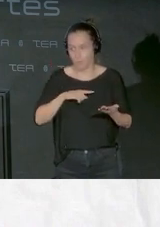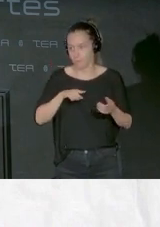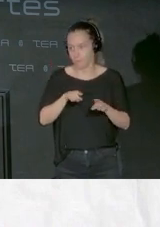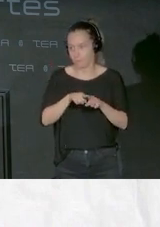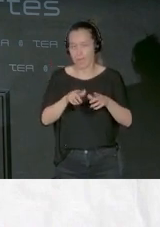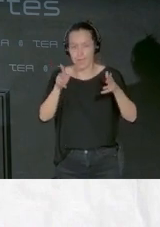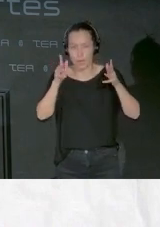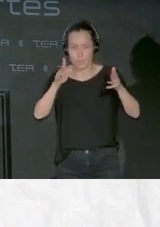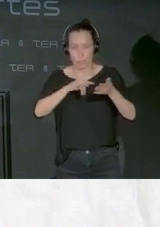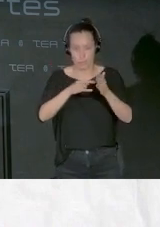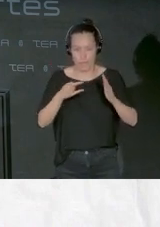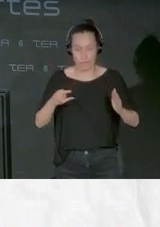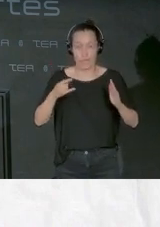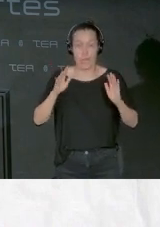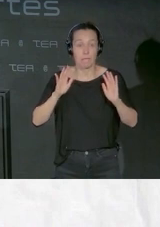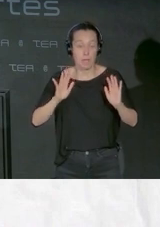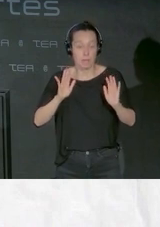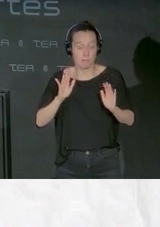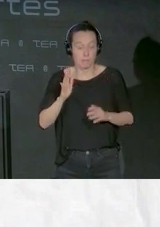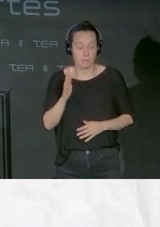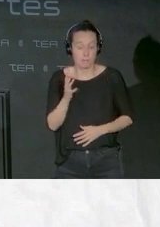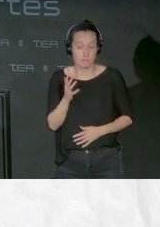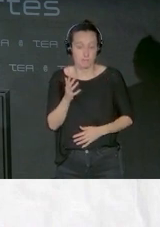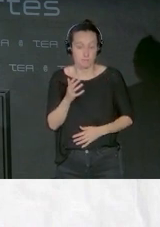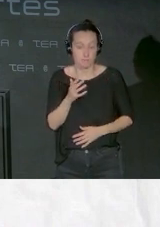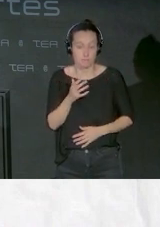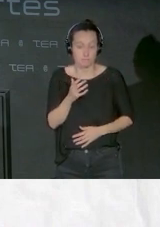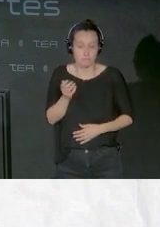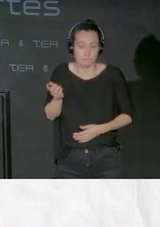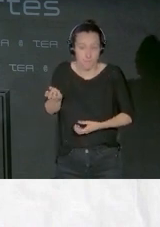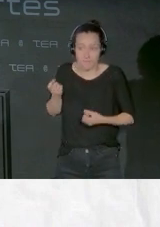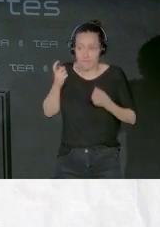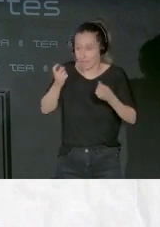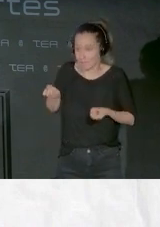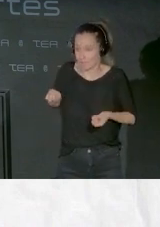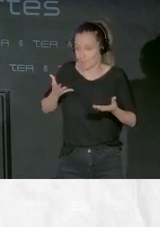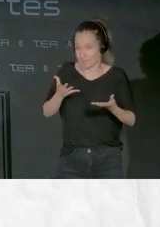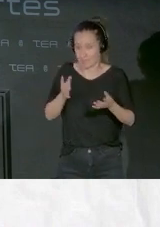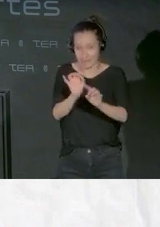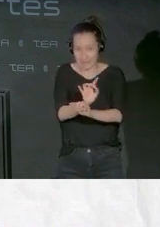in existing statistical frameworks.